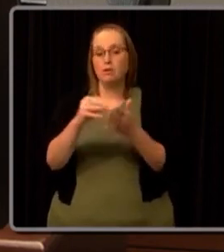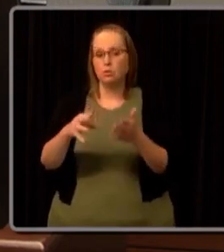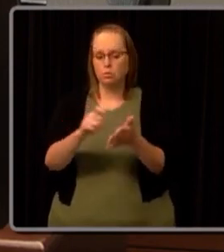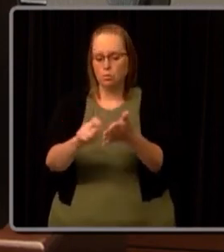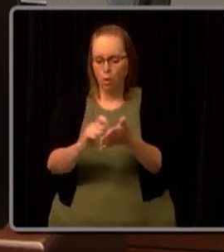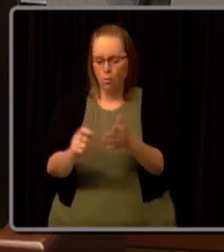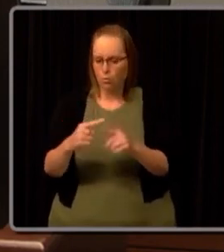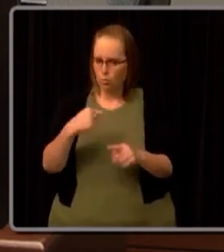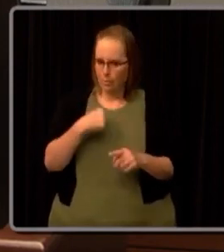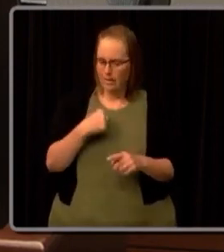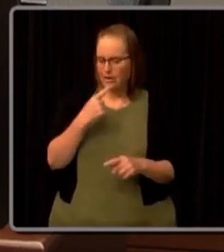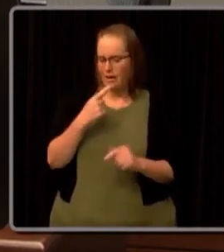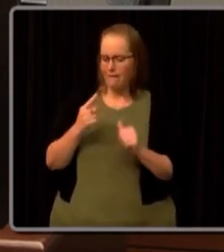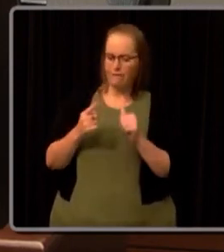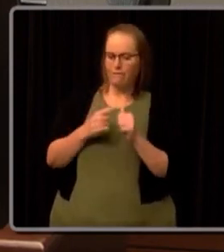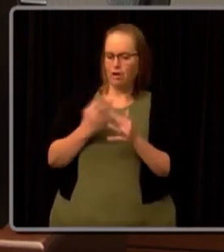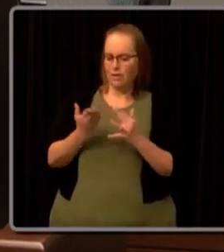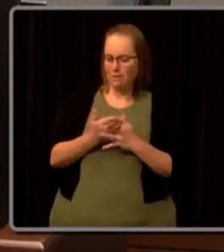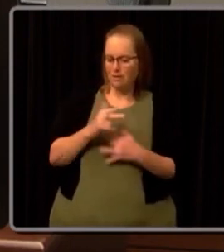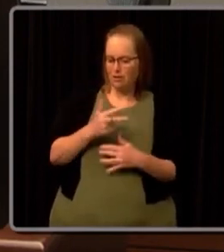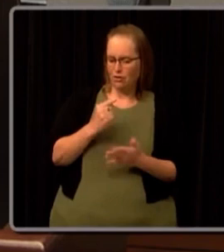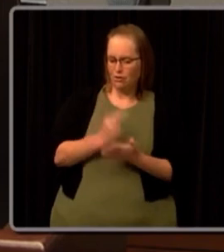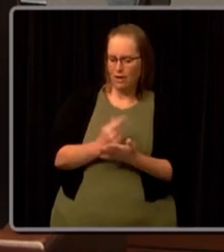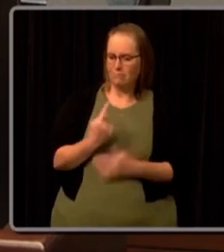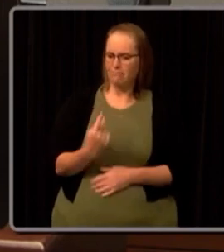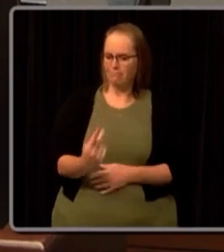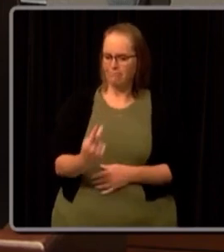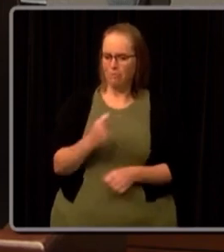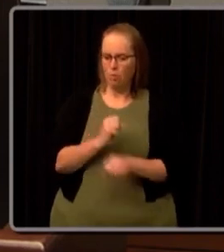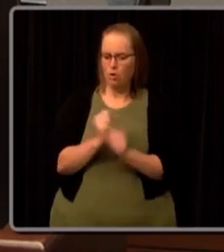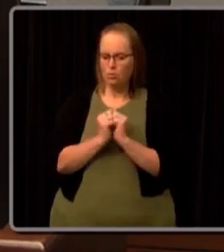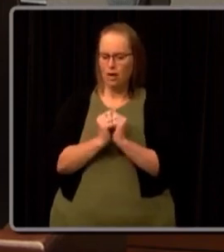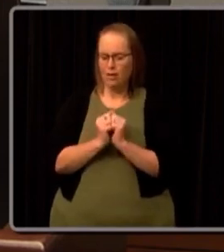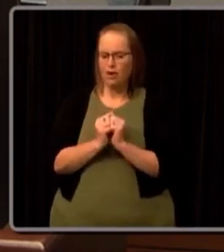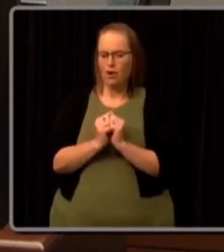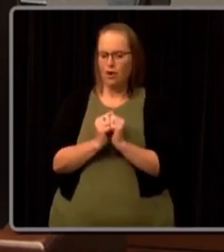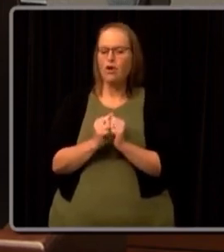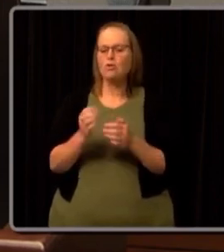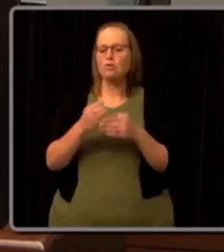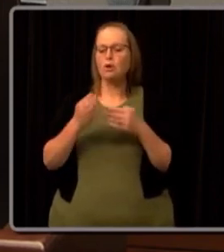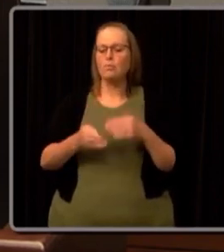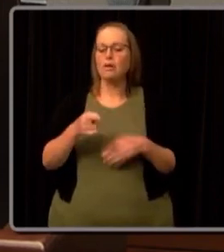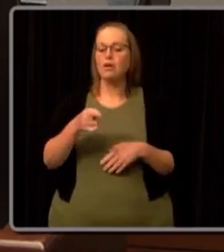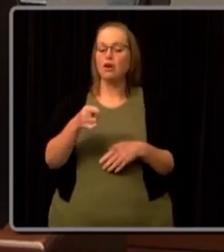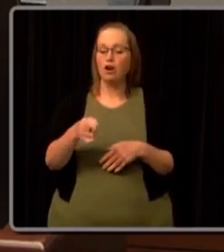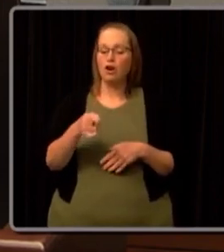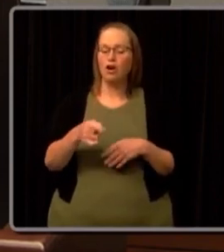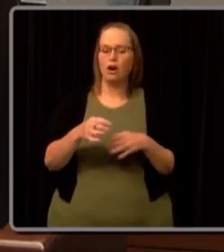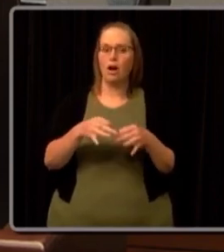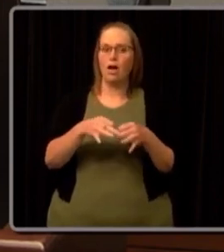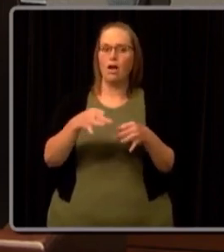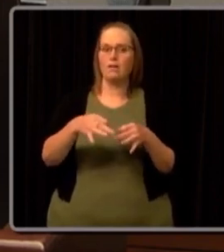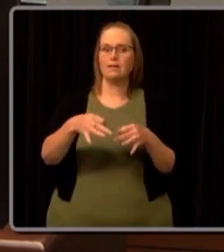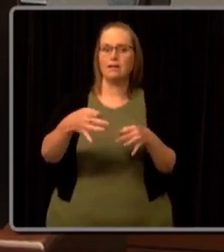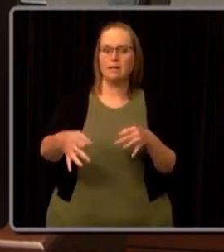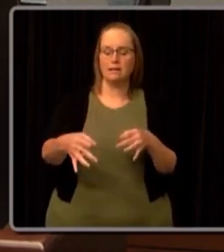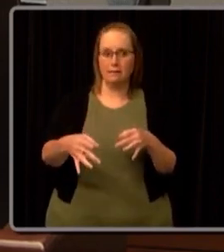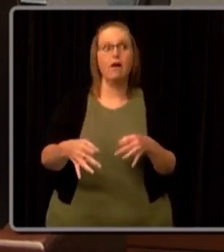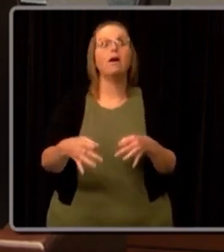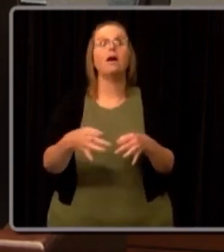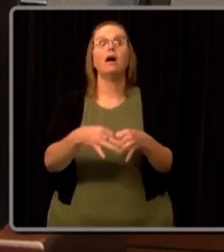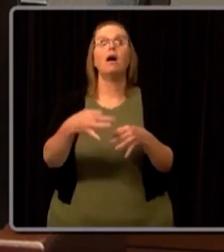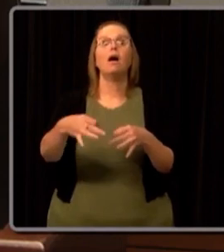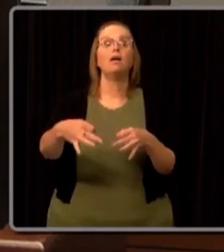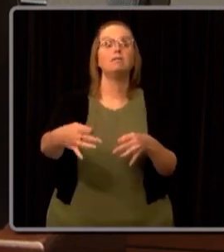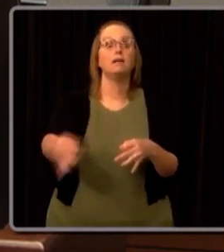1st semester of 3rd grade, she and I had worked together to complete her extensive, and I mean extensive, report on blobfish, and